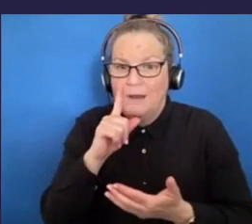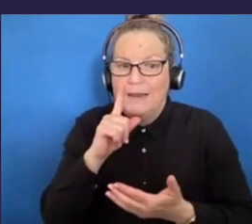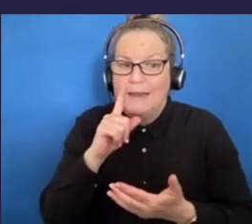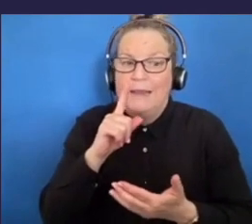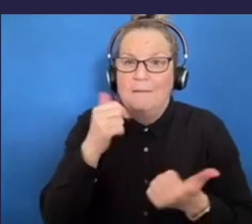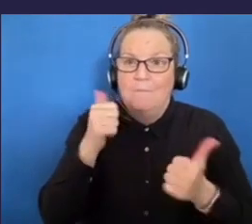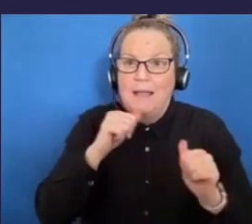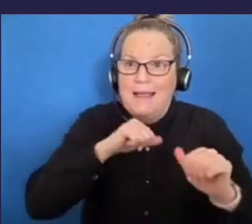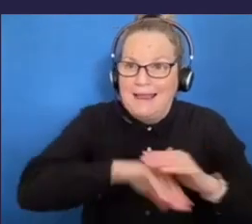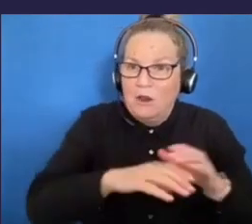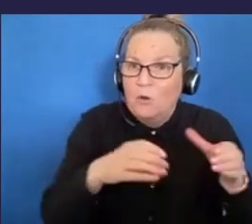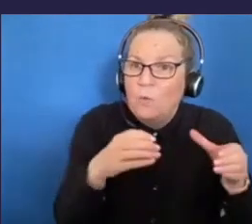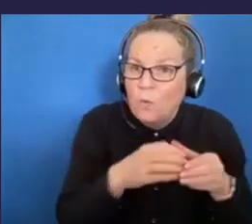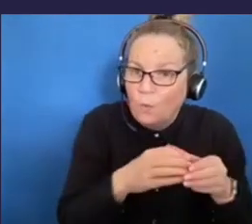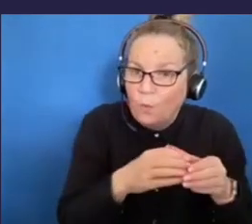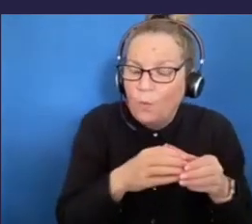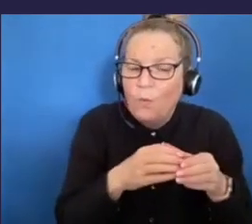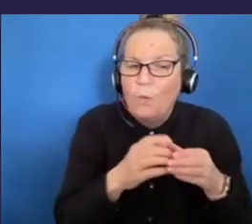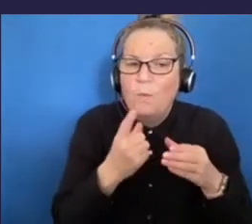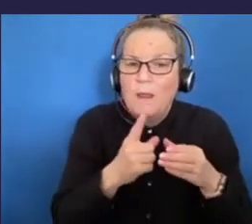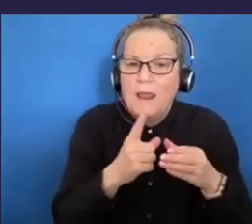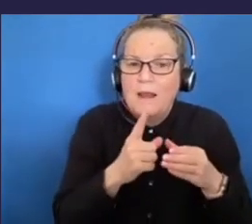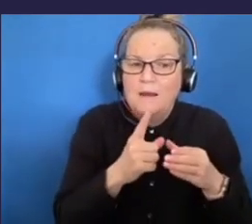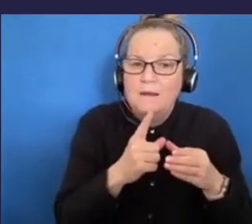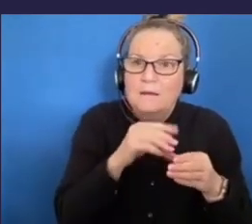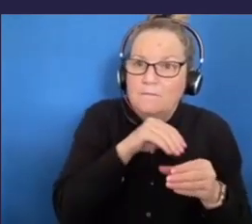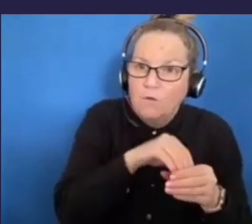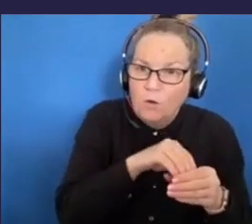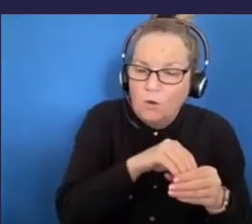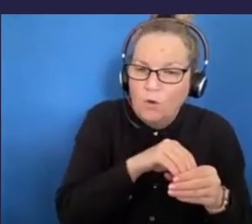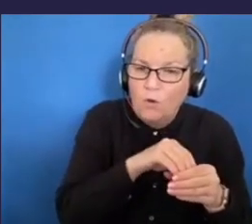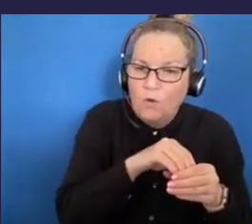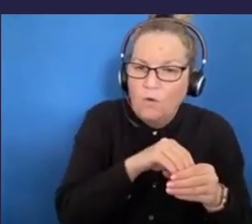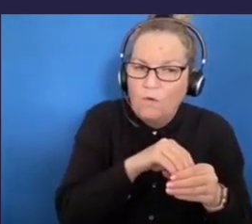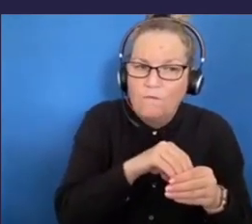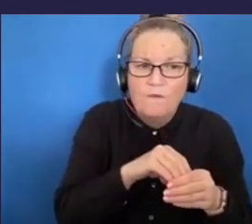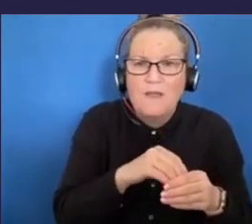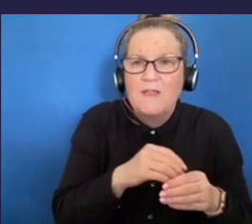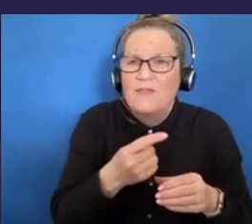of just take part in them, but we need to have